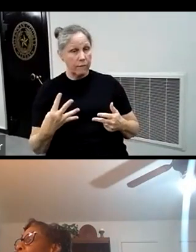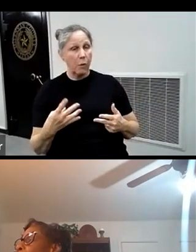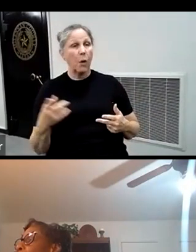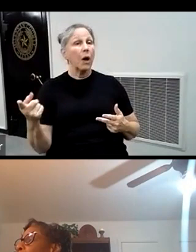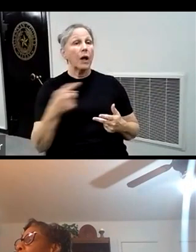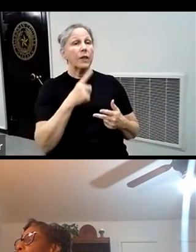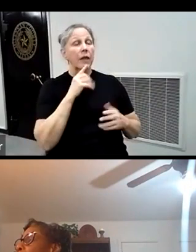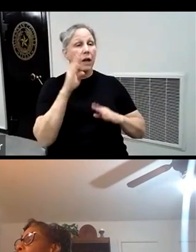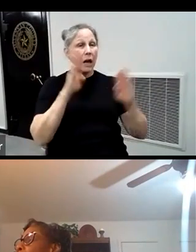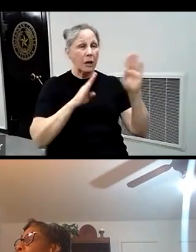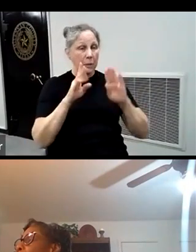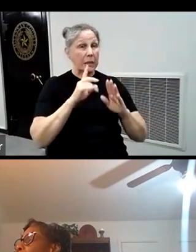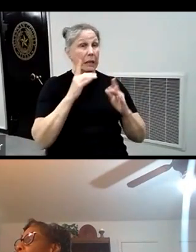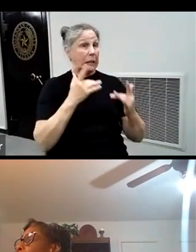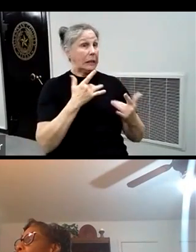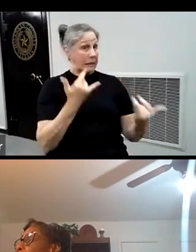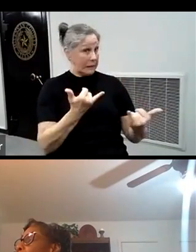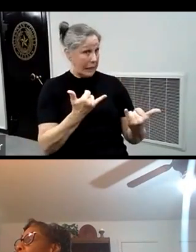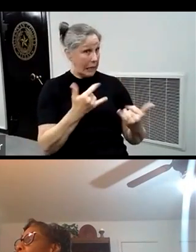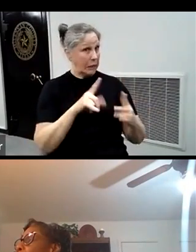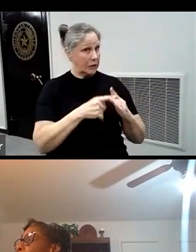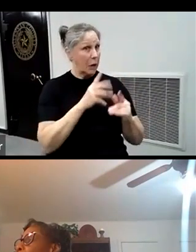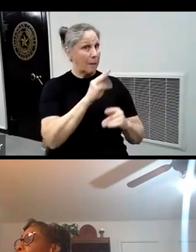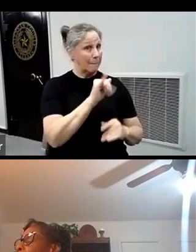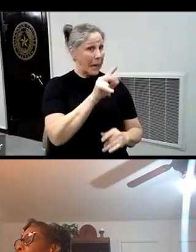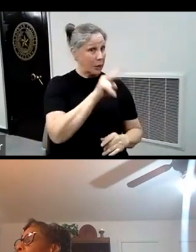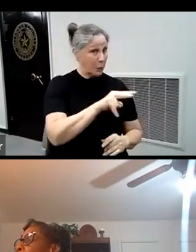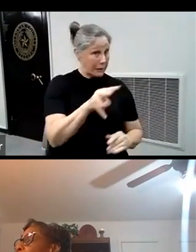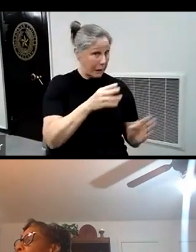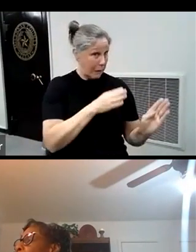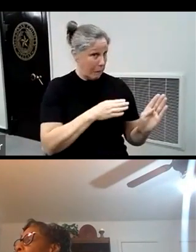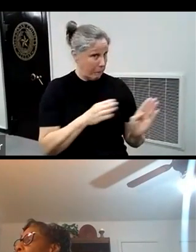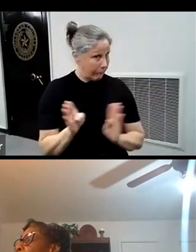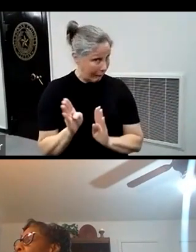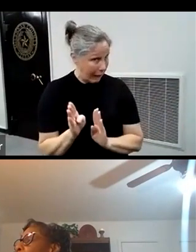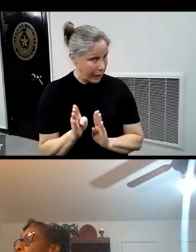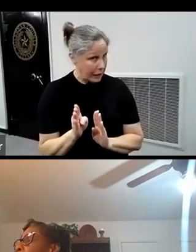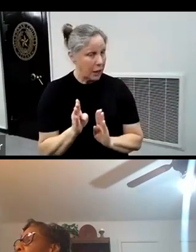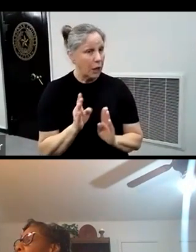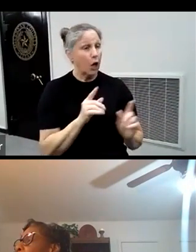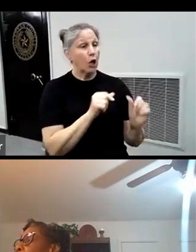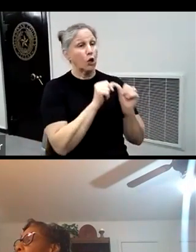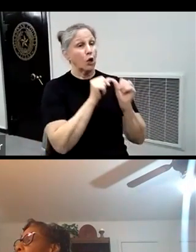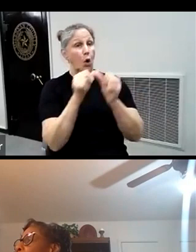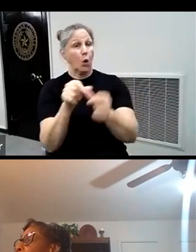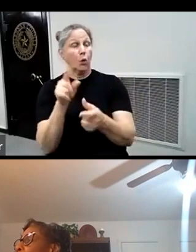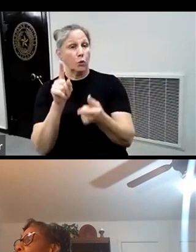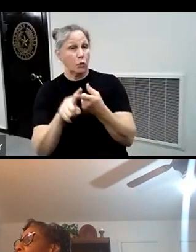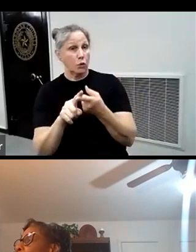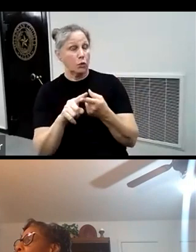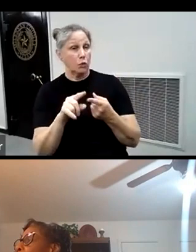is tentatively scheduled to begin on May 22nd and go through the